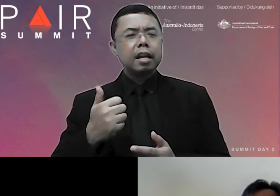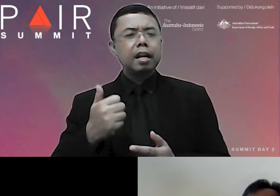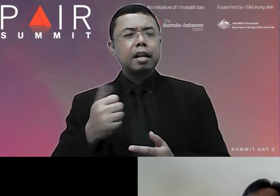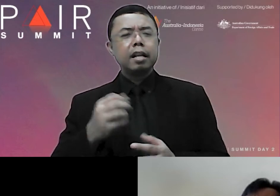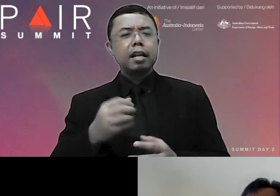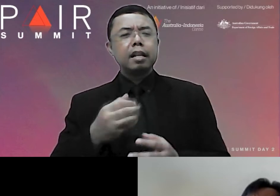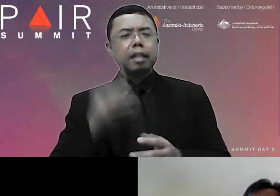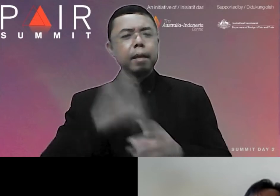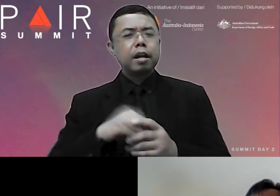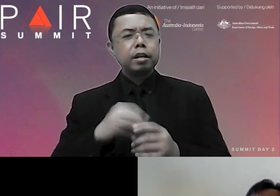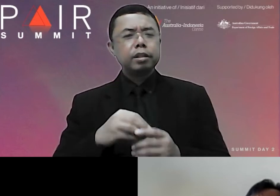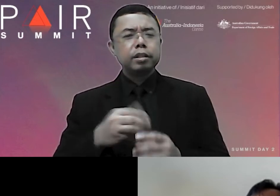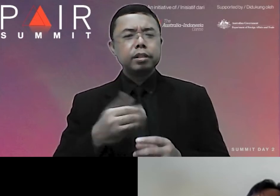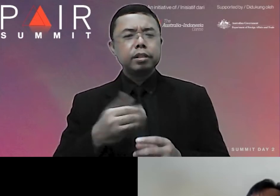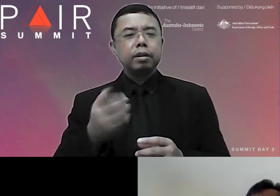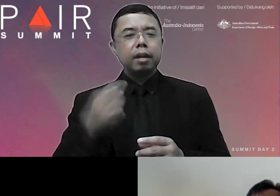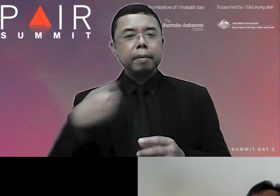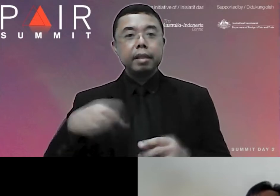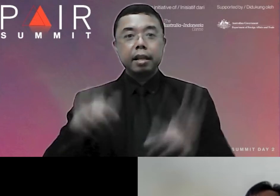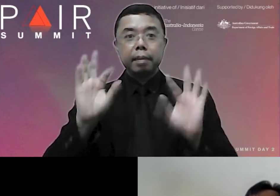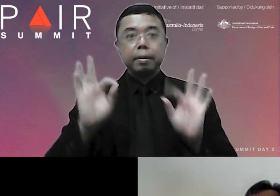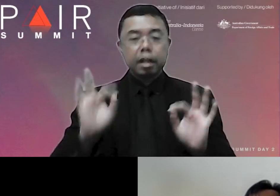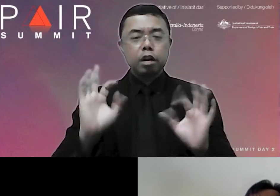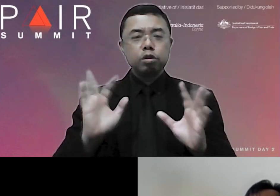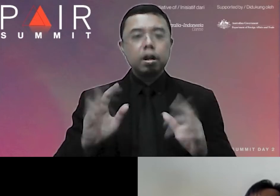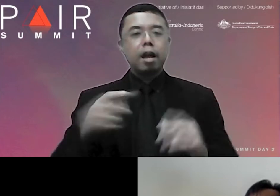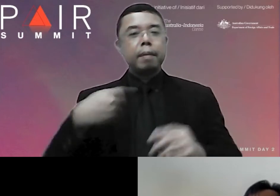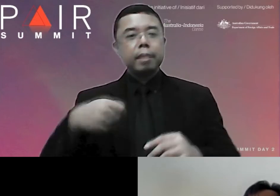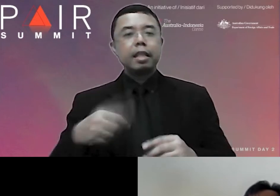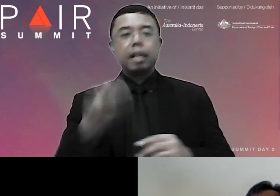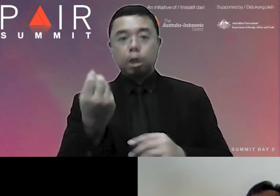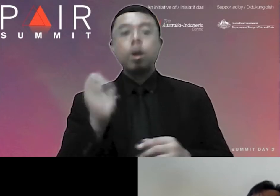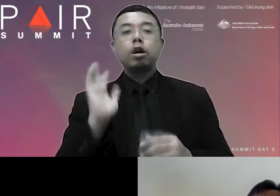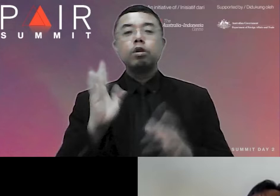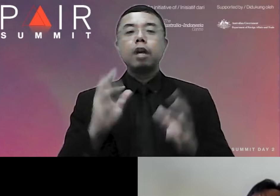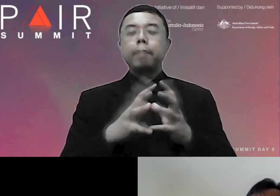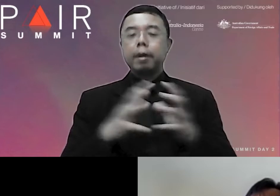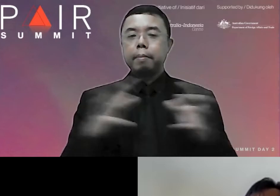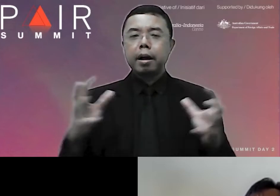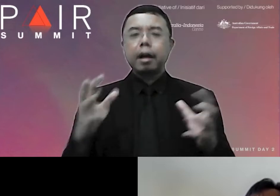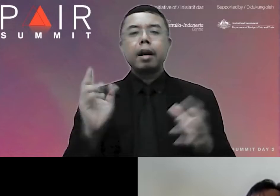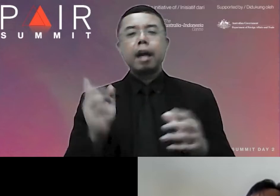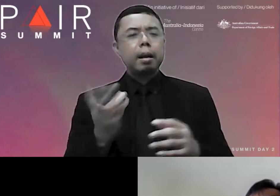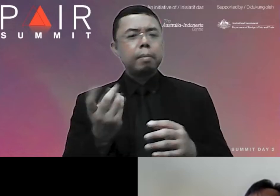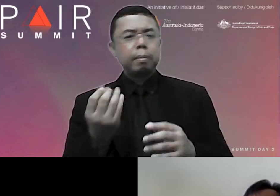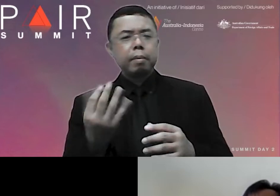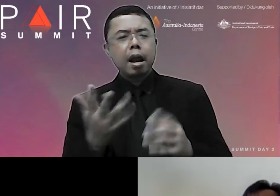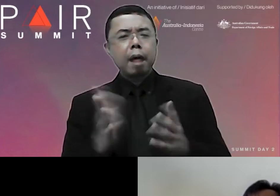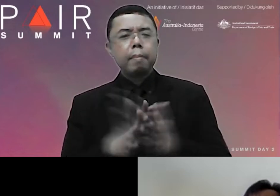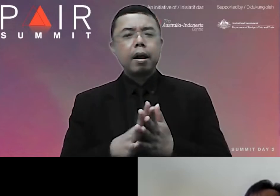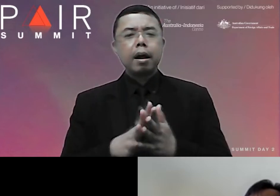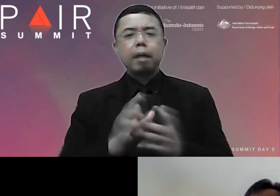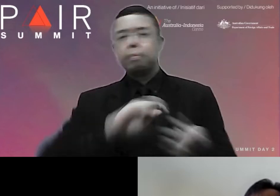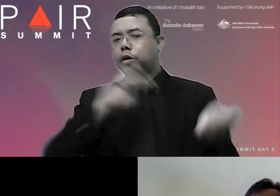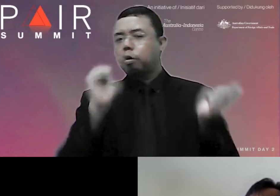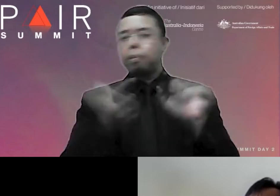Ministry of Finance that developed a new transformation, digital transformation office at the Ministry of Health, and working together